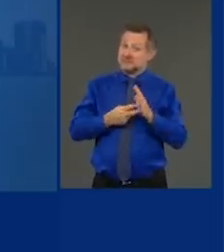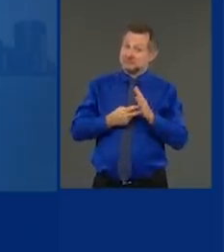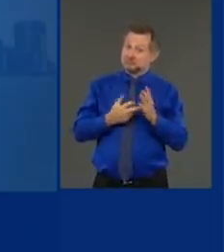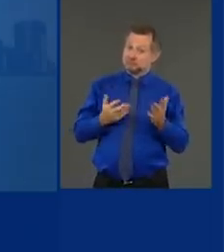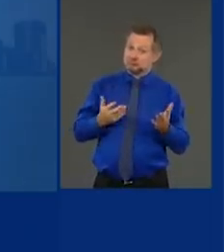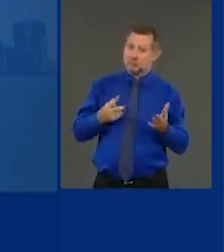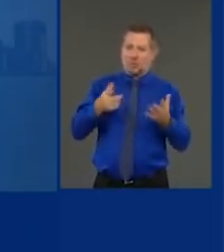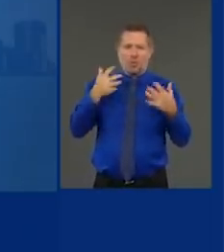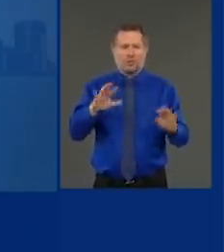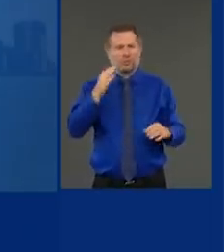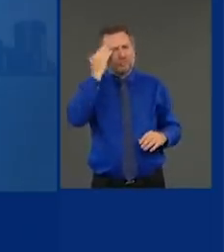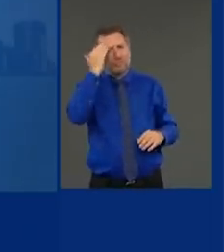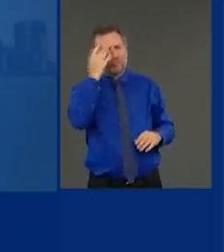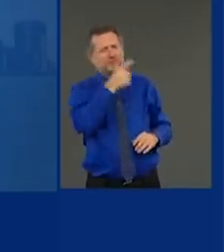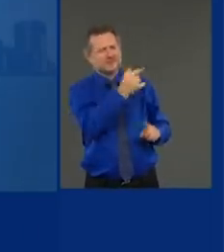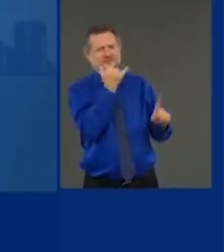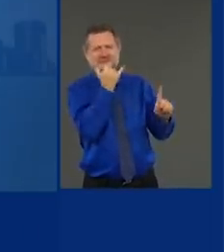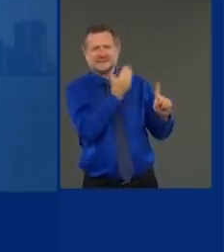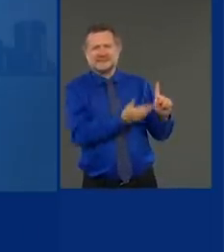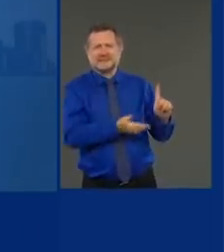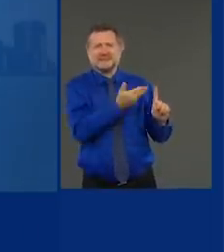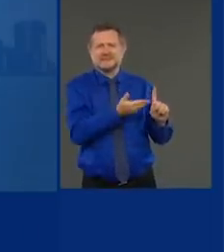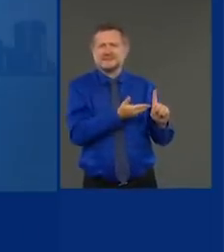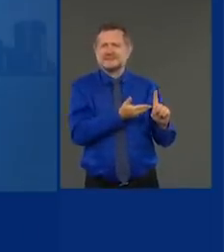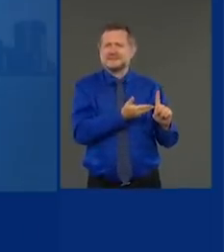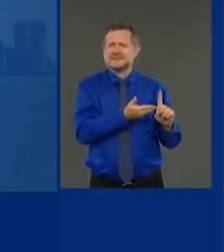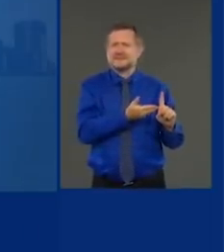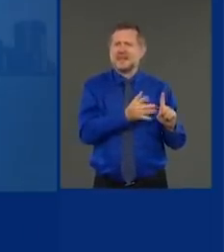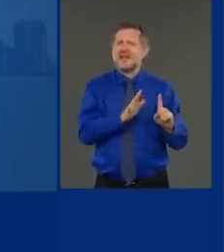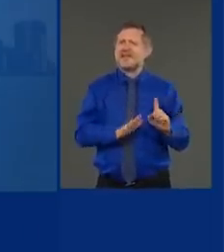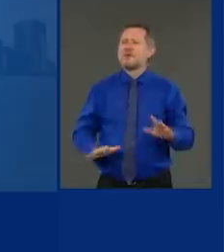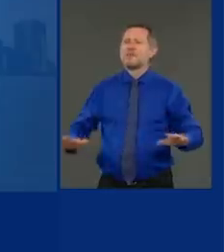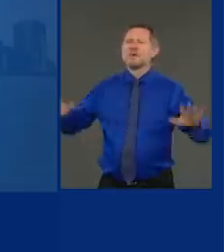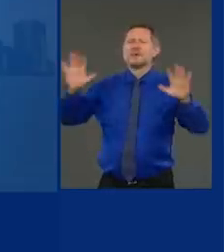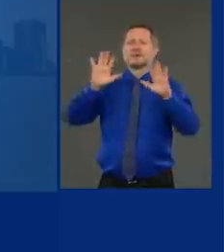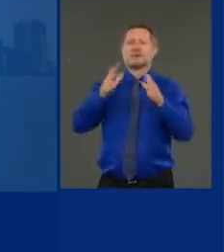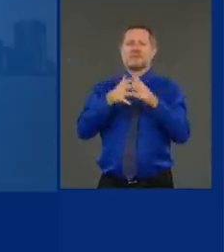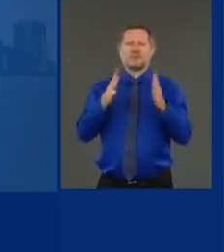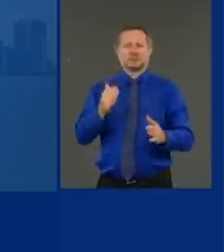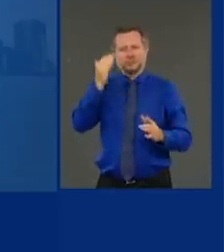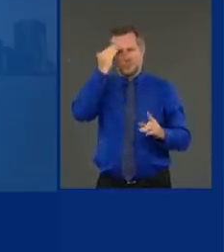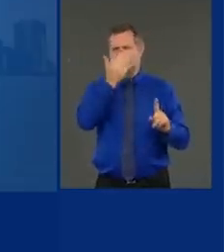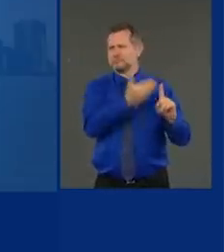they don't know. Every American knows he made a mistake.